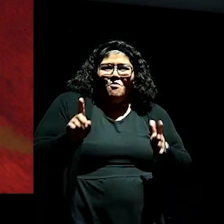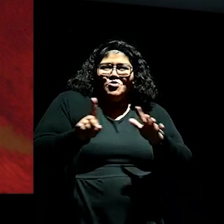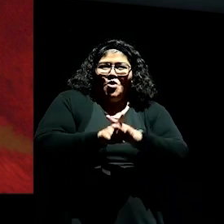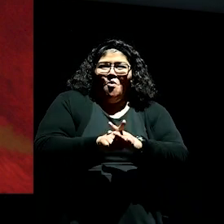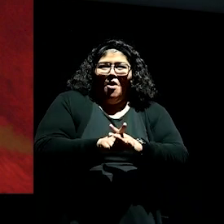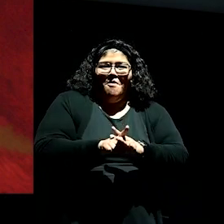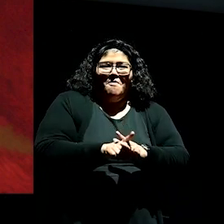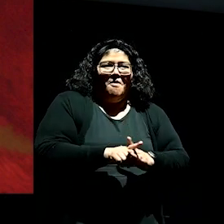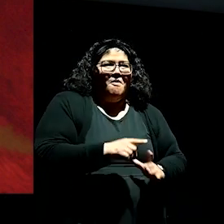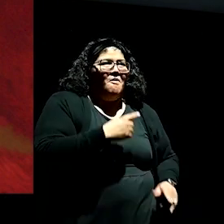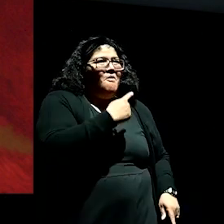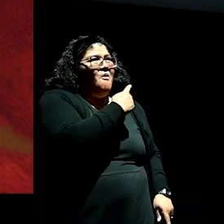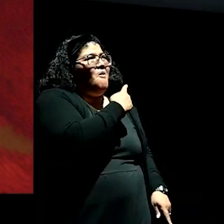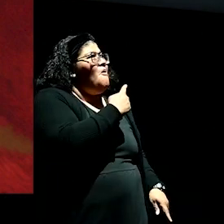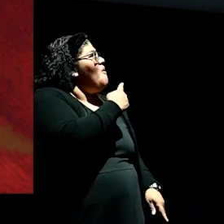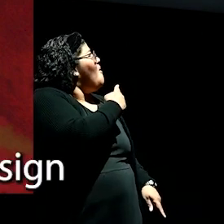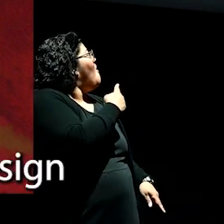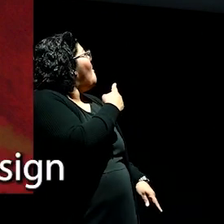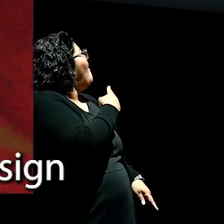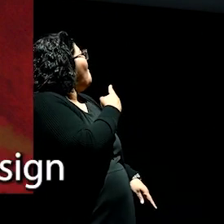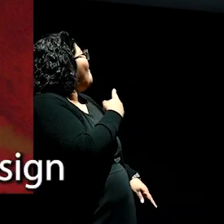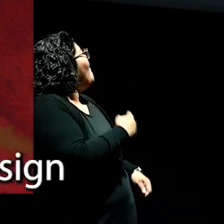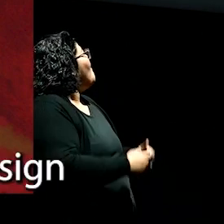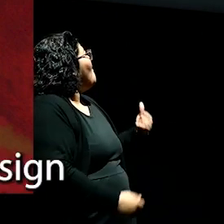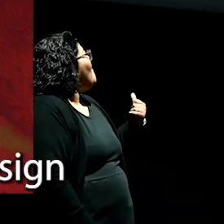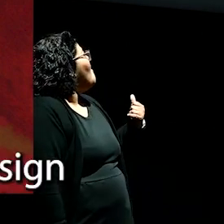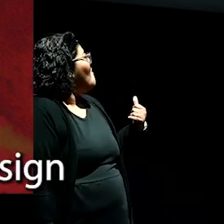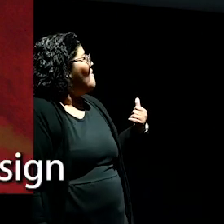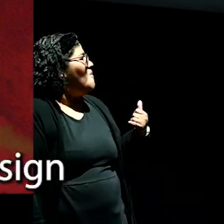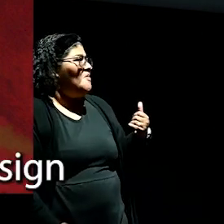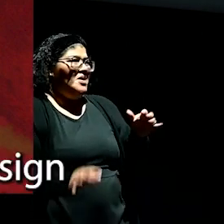and really reminded us of how important,